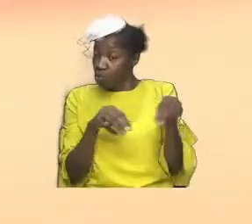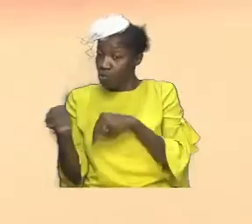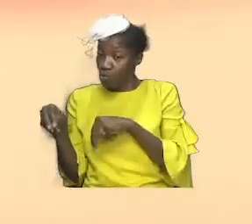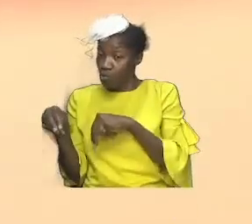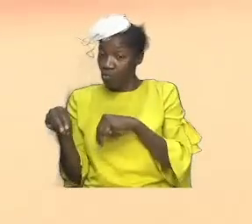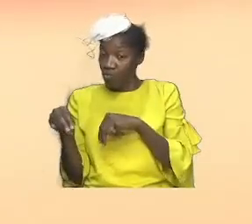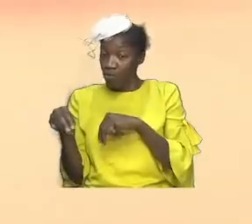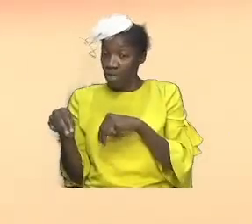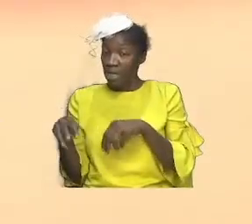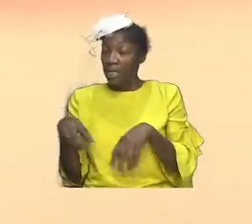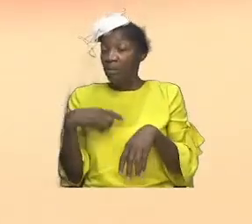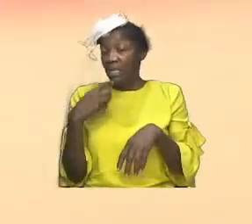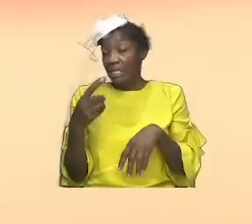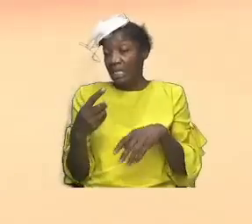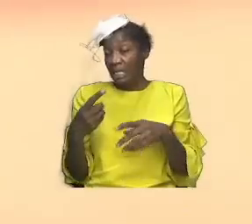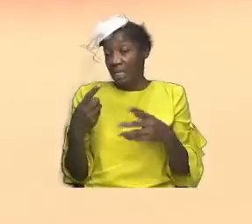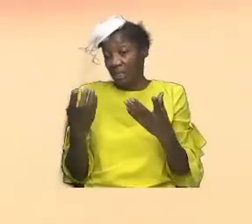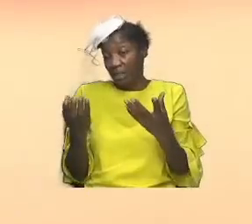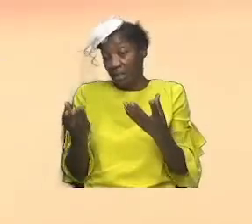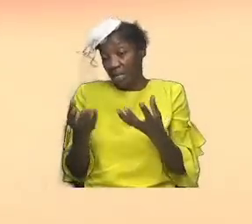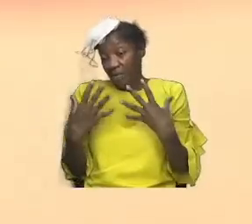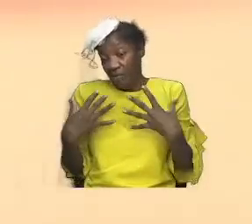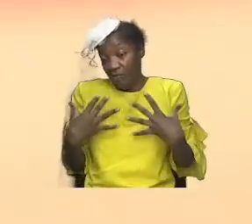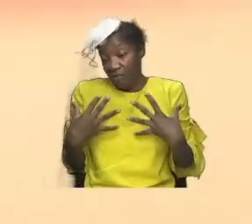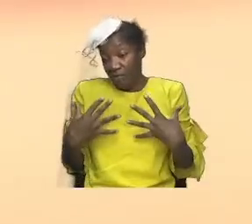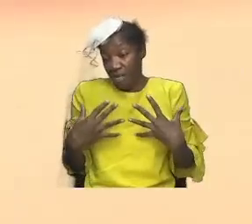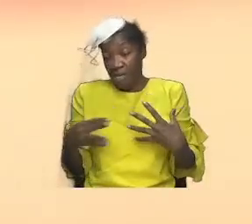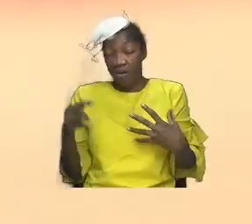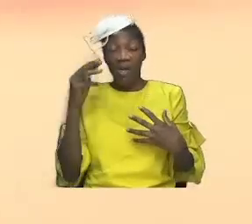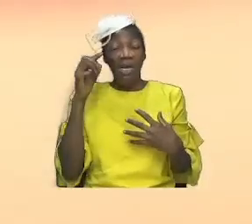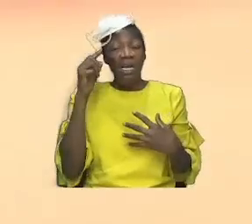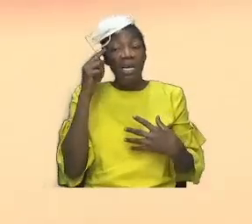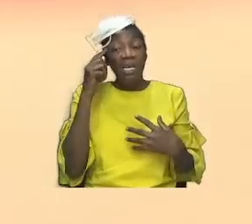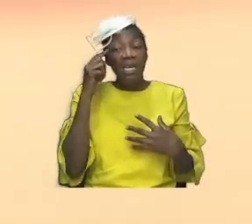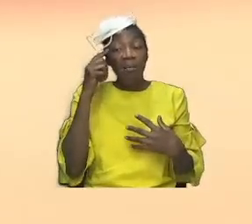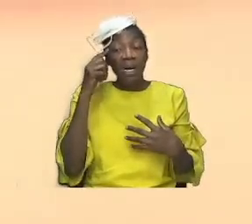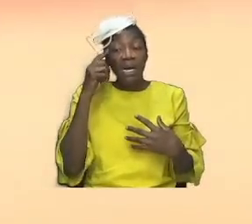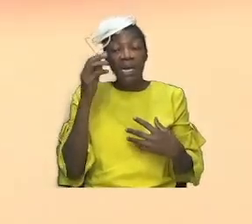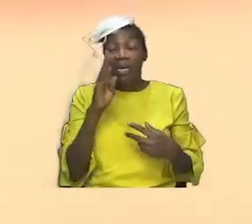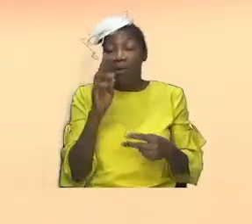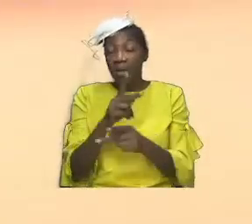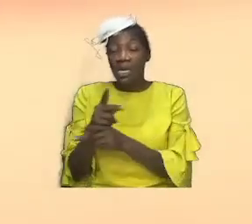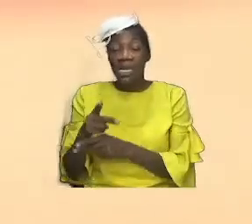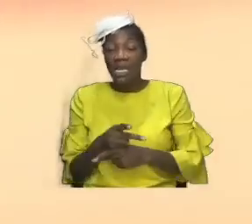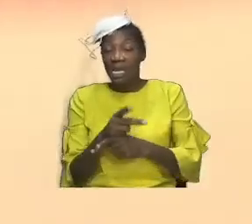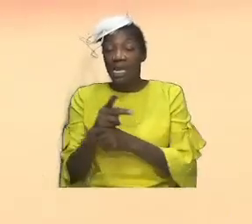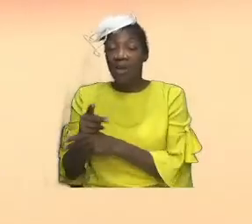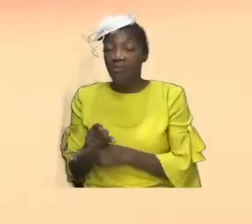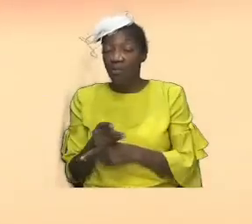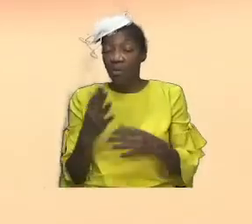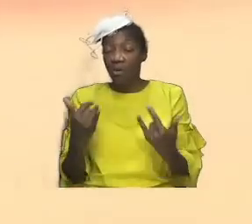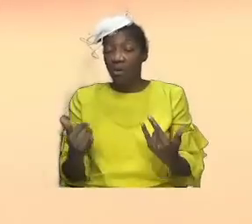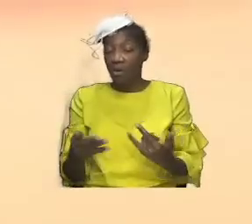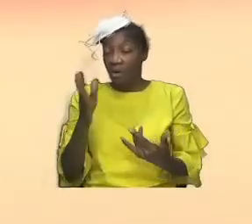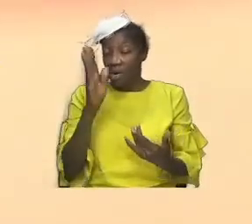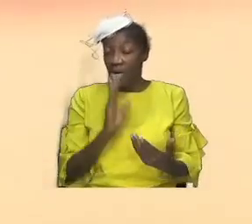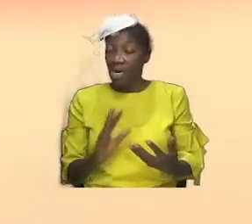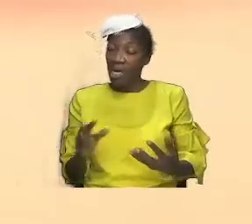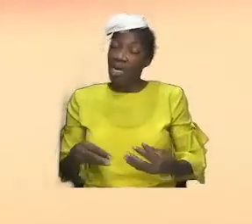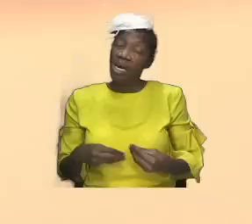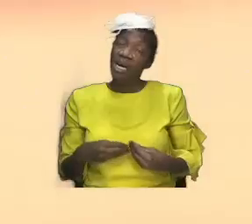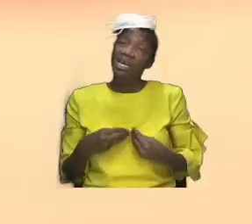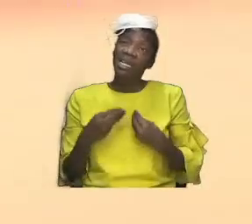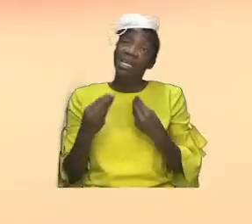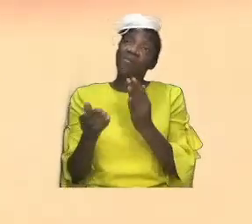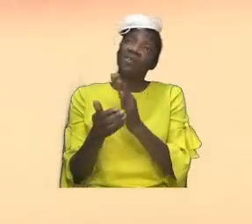fear in our minds, that we must be careful with how God has gifted us